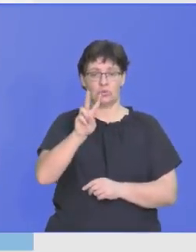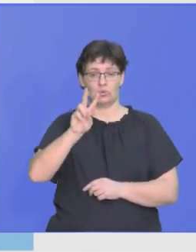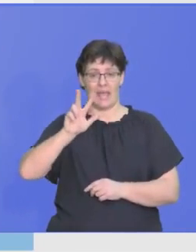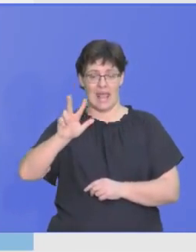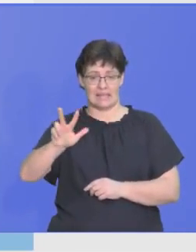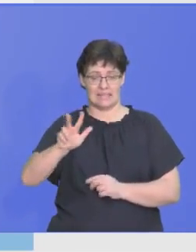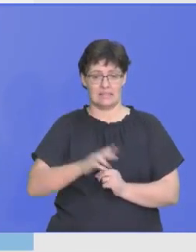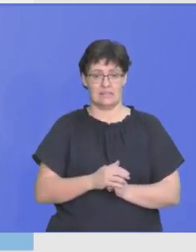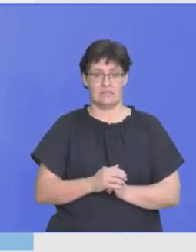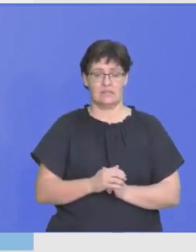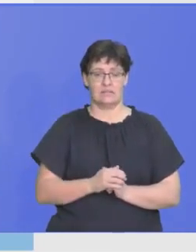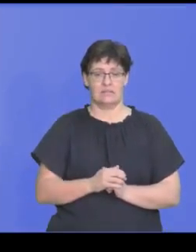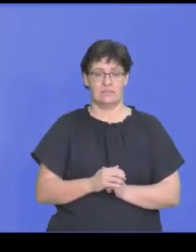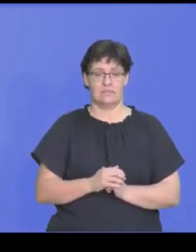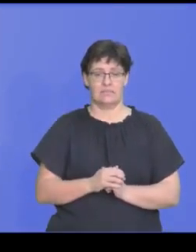51,28.